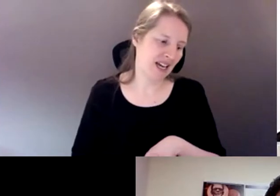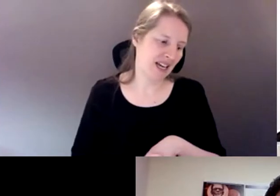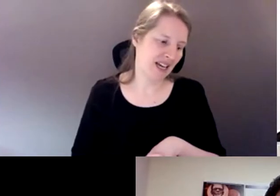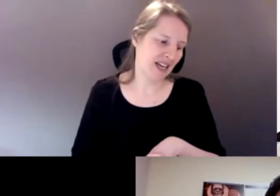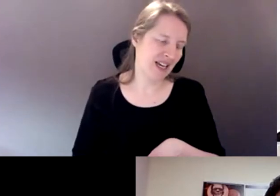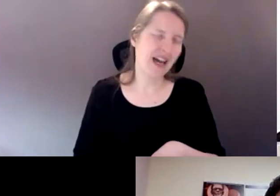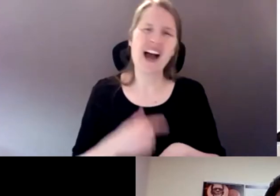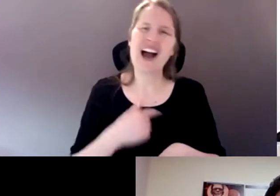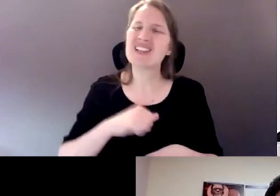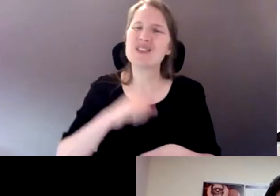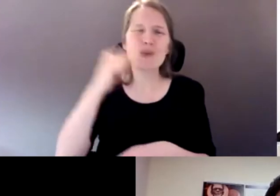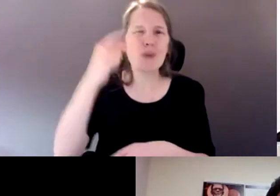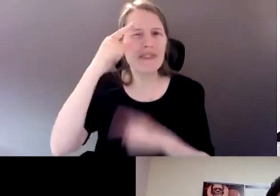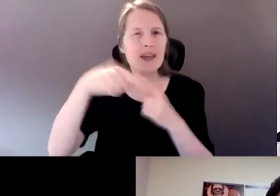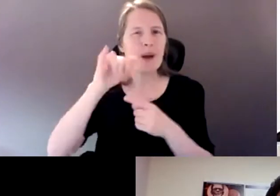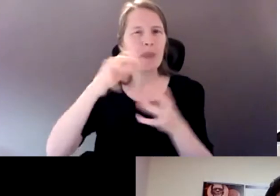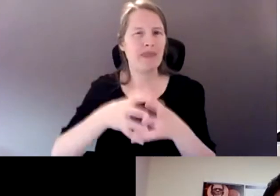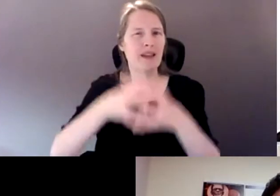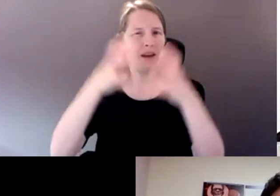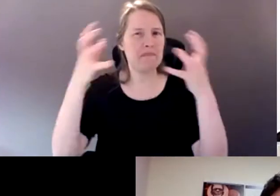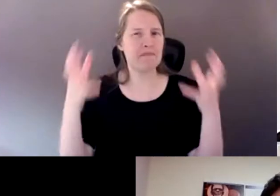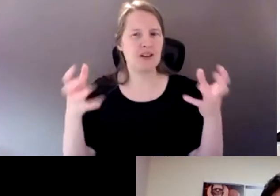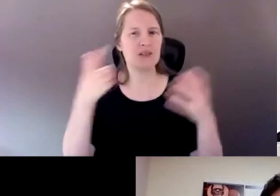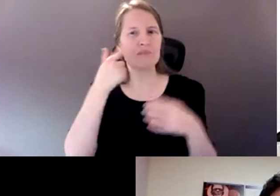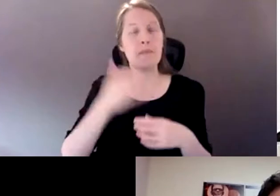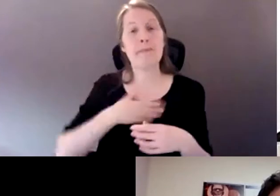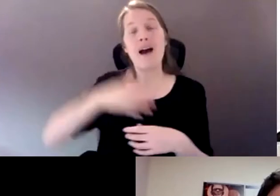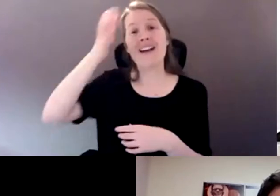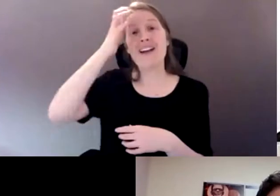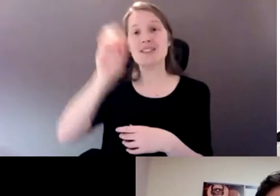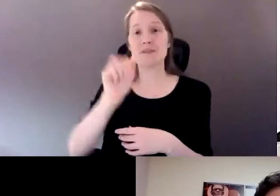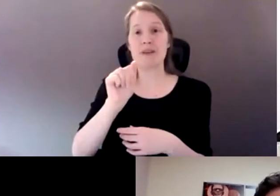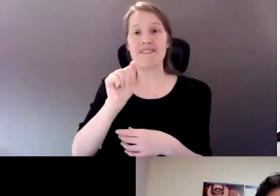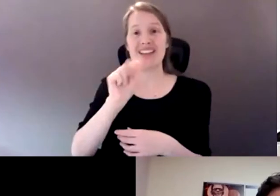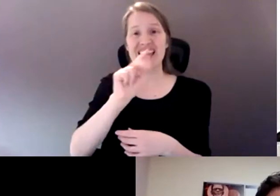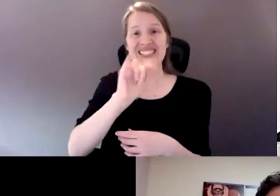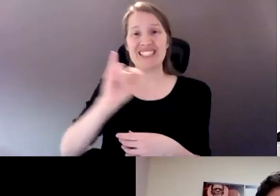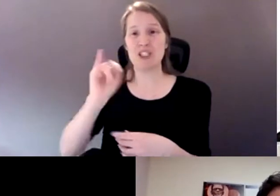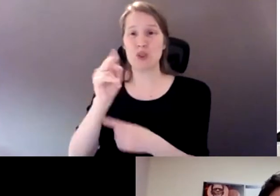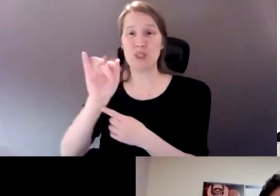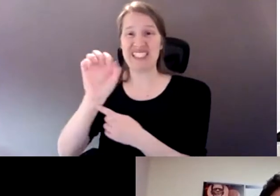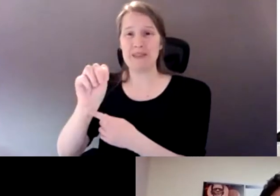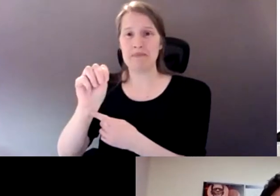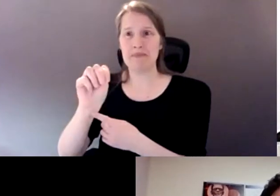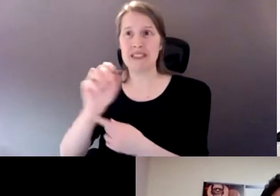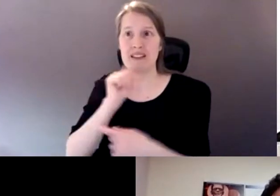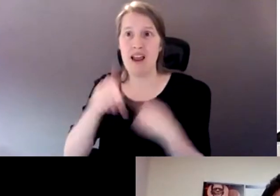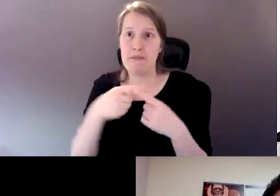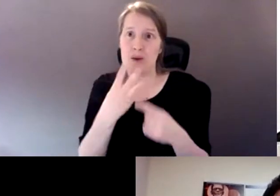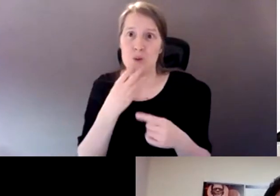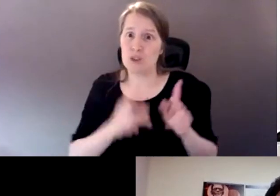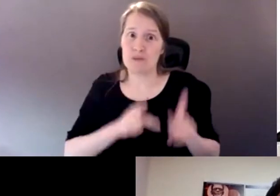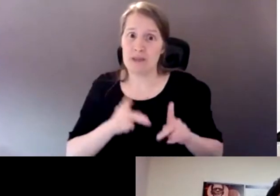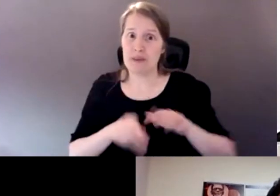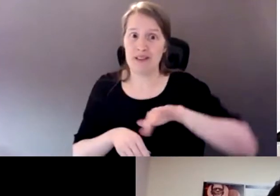think about it very much, partly because my concept of anti-Judaism isn't about the Jews. Just like